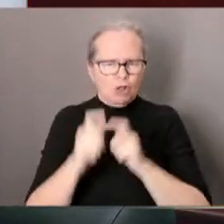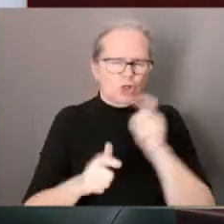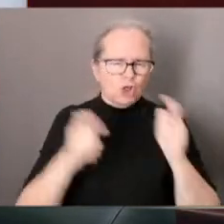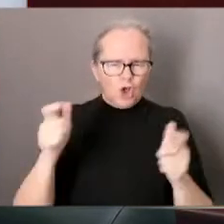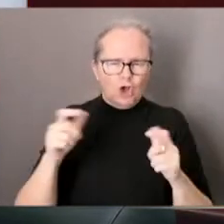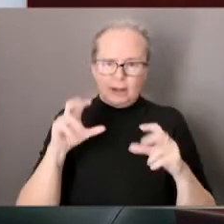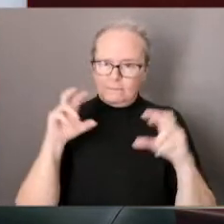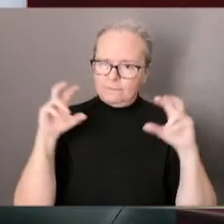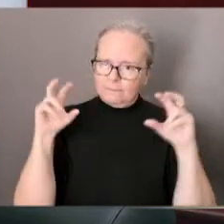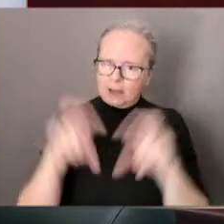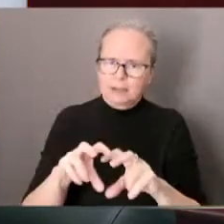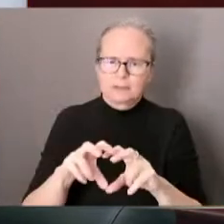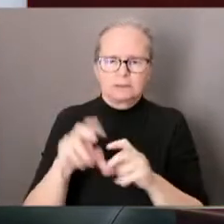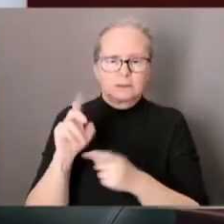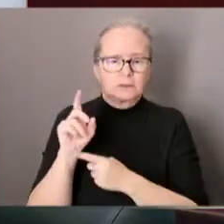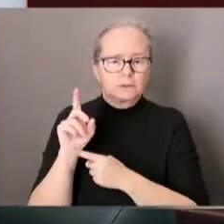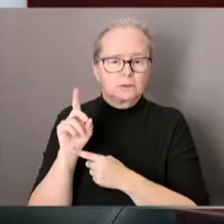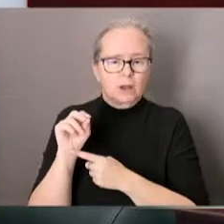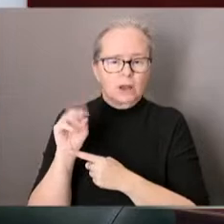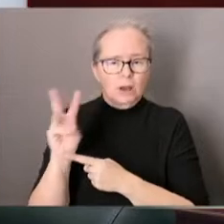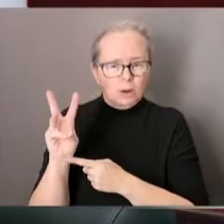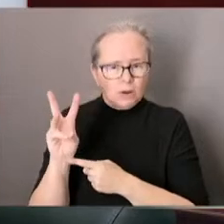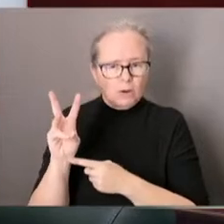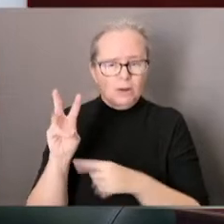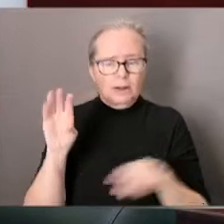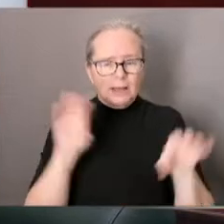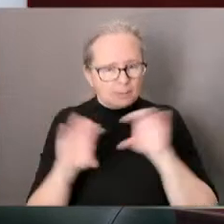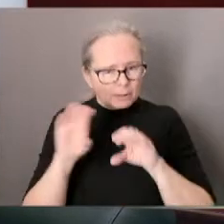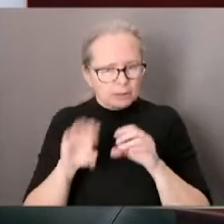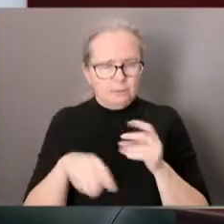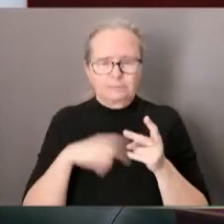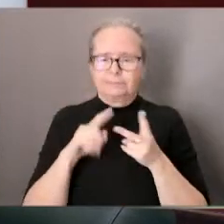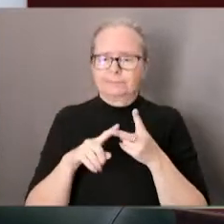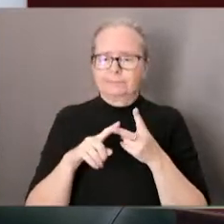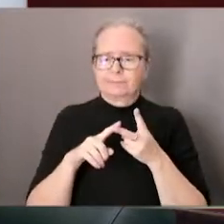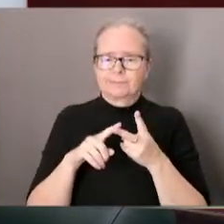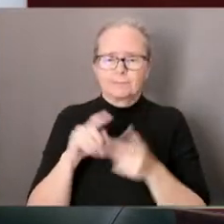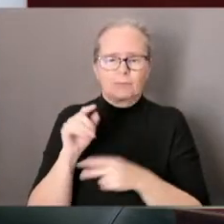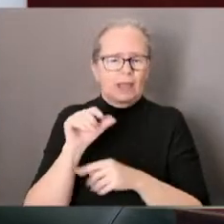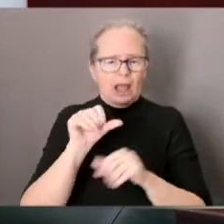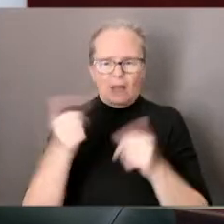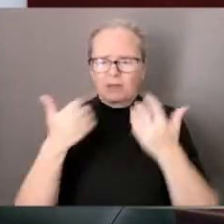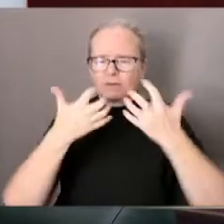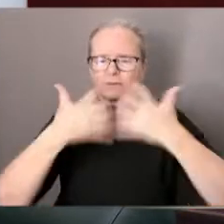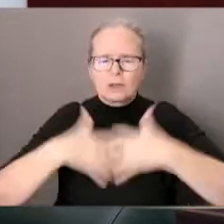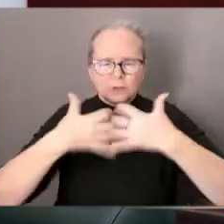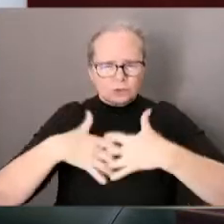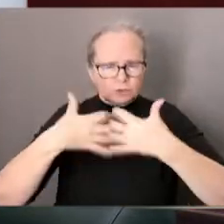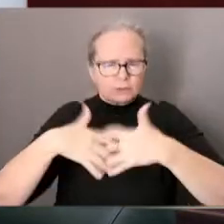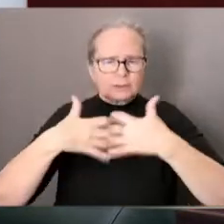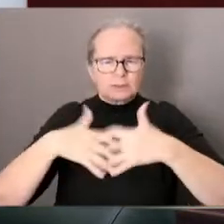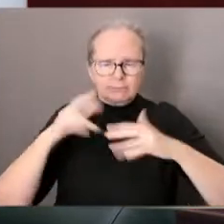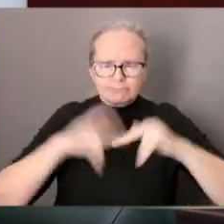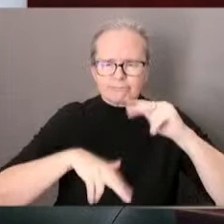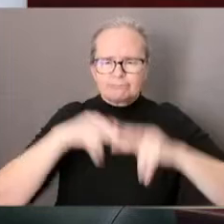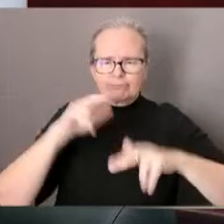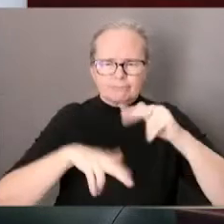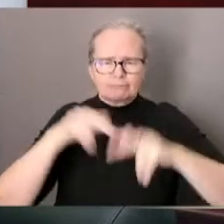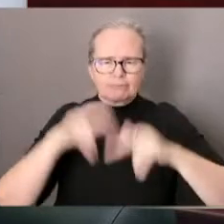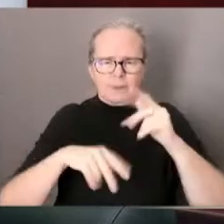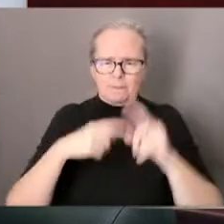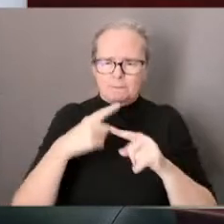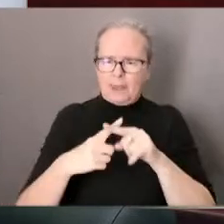10 billion dollar Net Zero polyethylene and ethylene derivatives facility Dow also plans a 298 million dollar